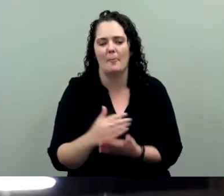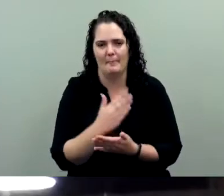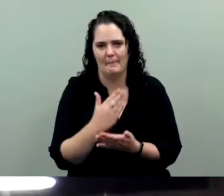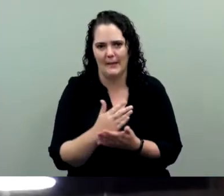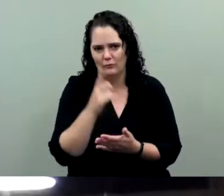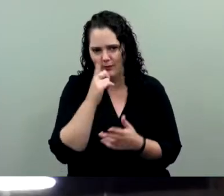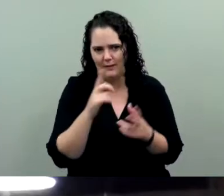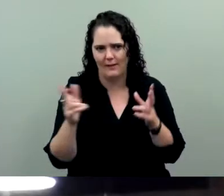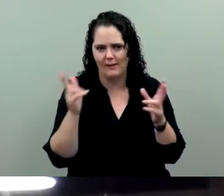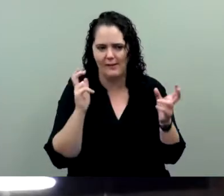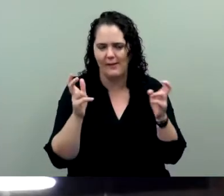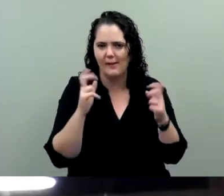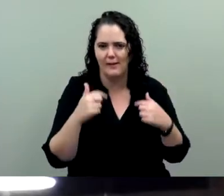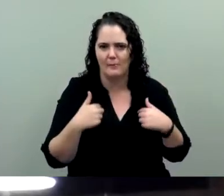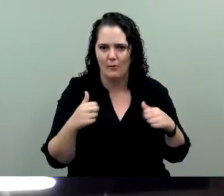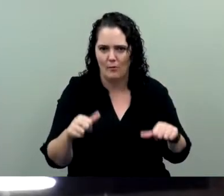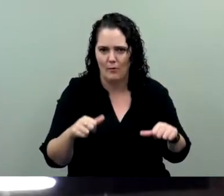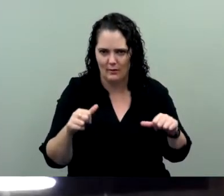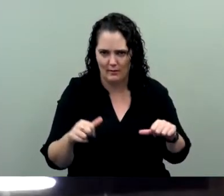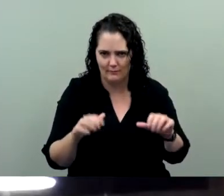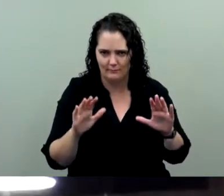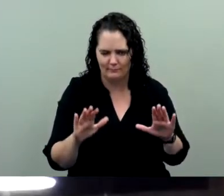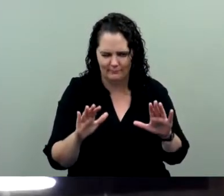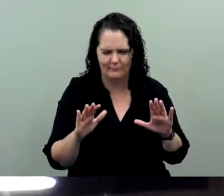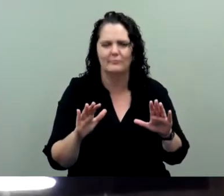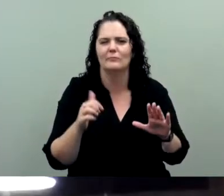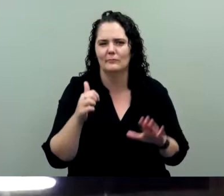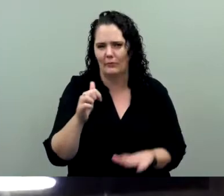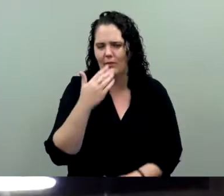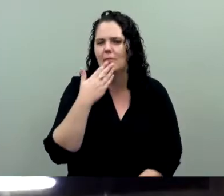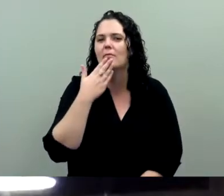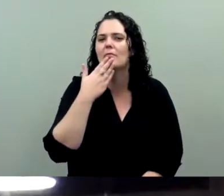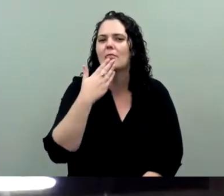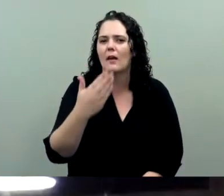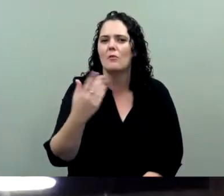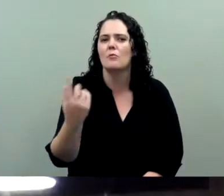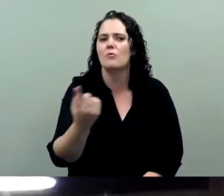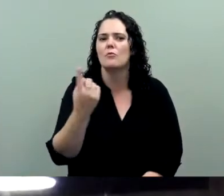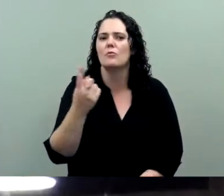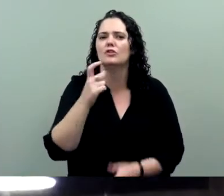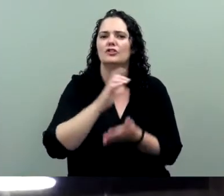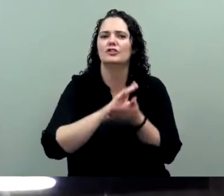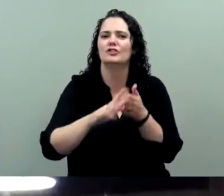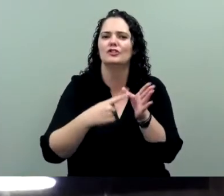We're broadcasting. Okay, so, oh, good. Thank you for everybody who are,